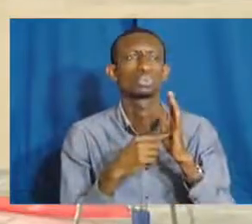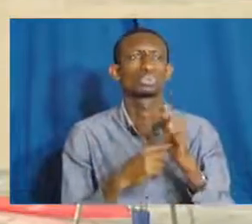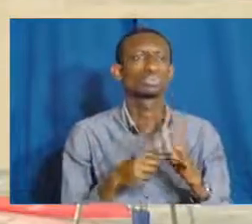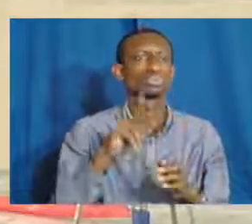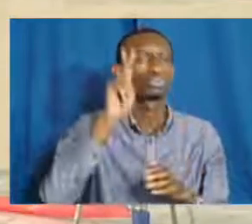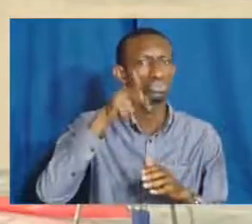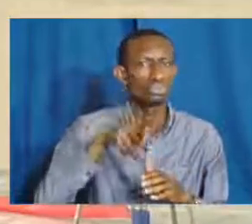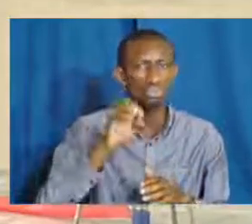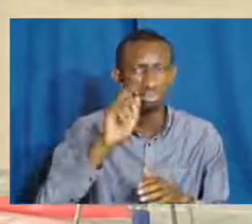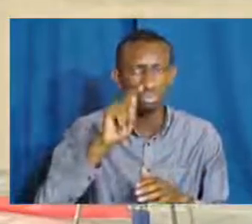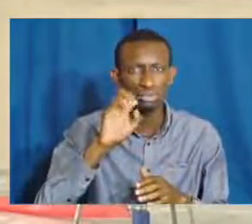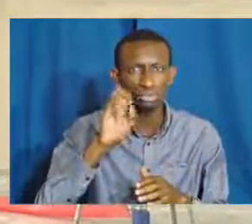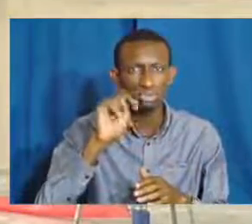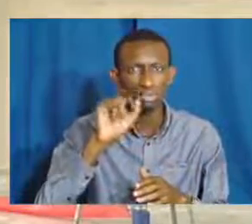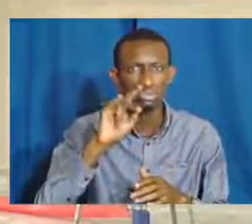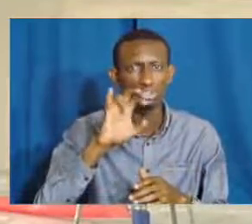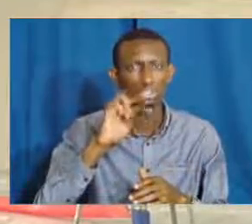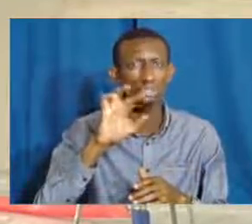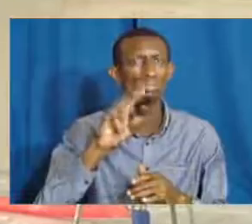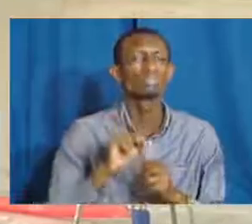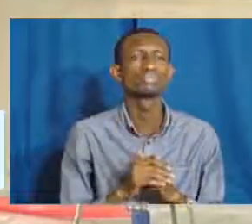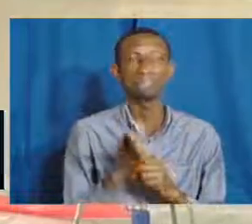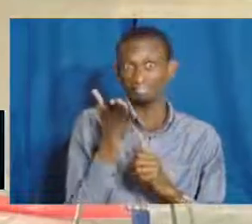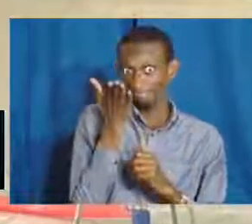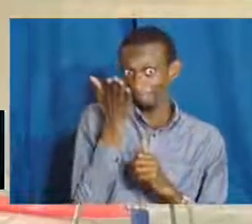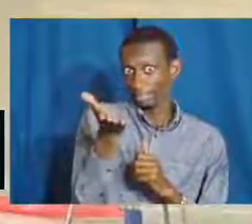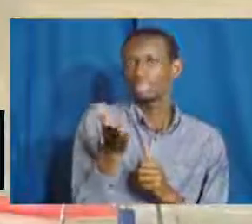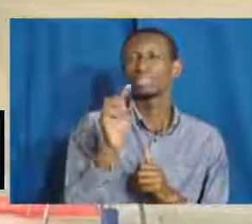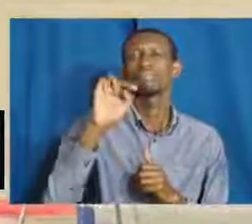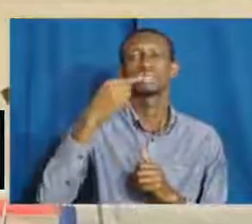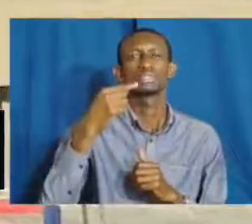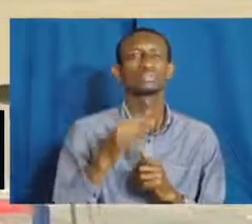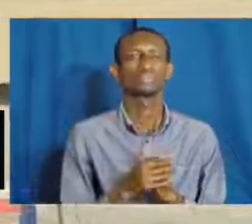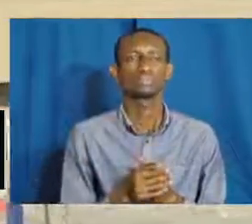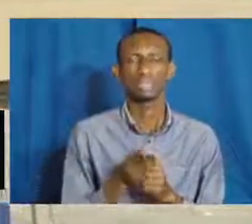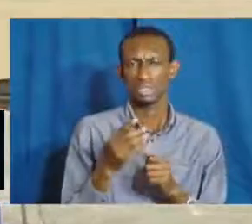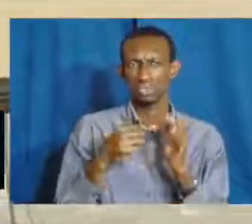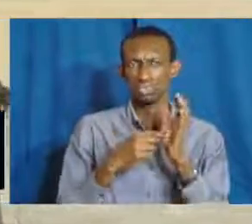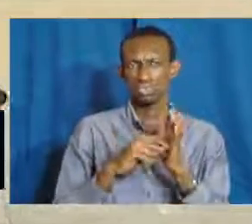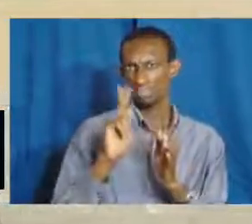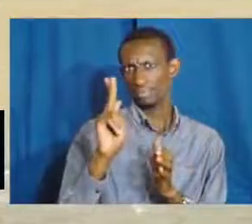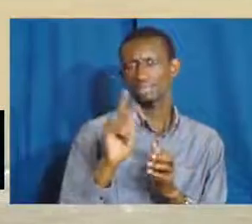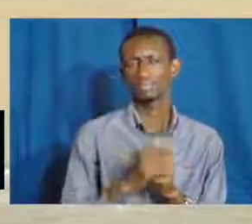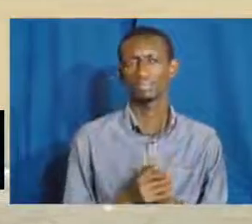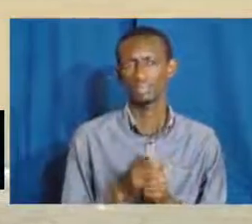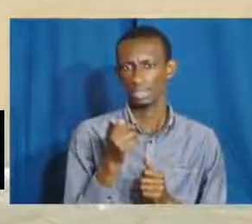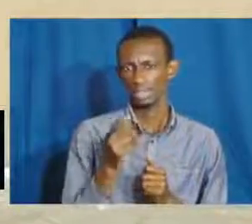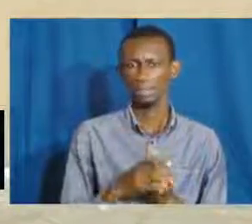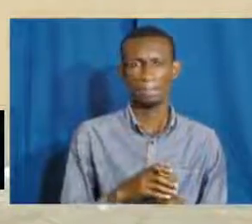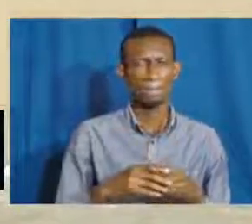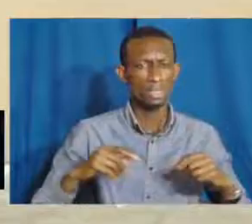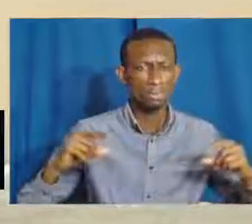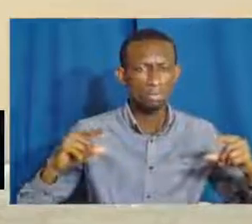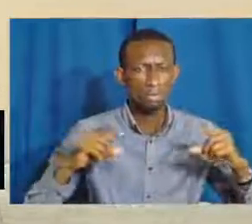this. This is magnesium. If you take an example of potassium, which is element number